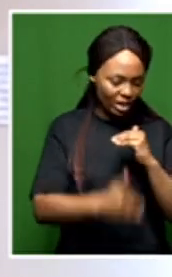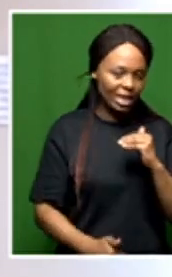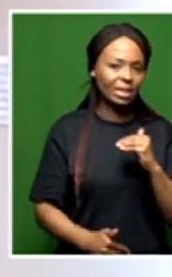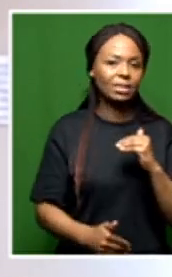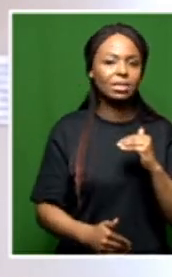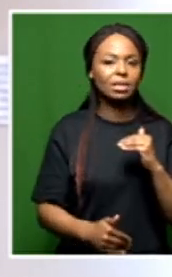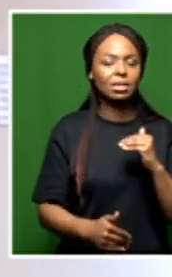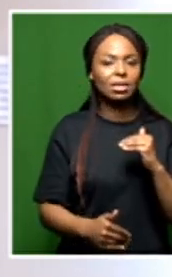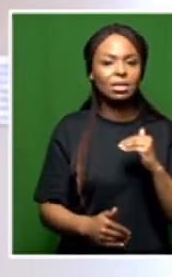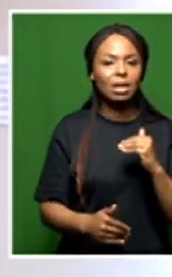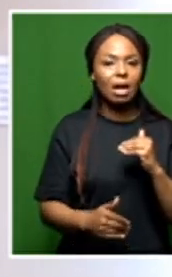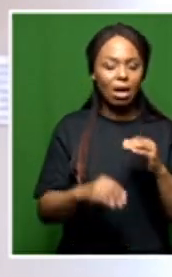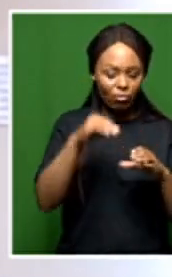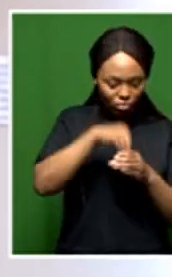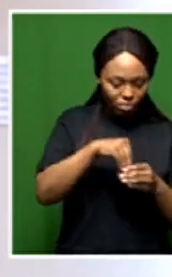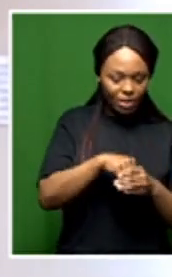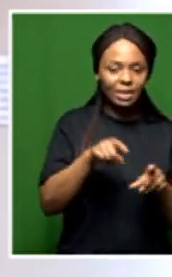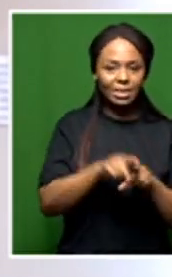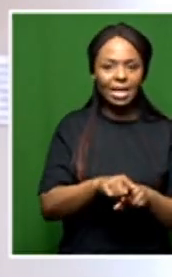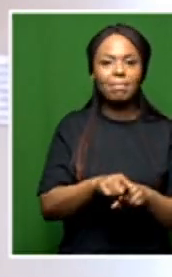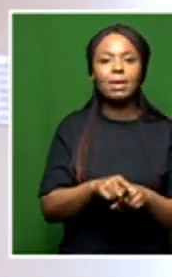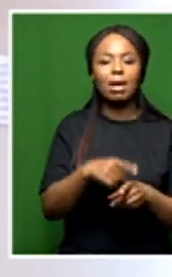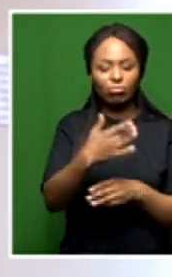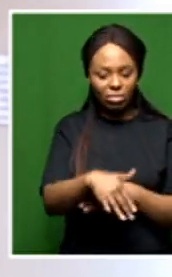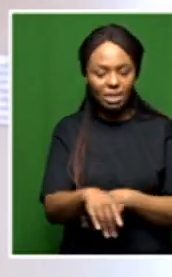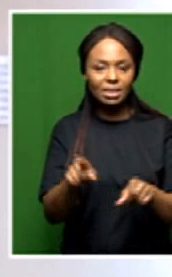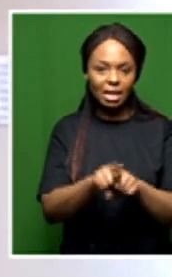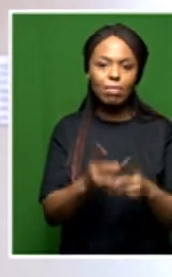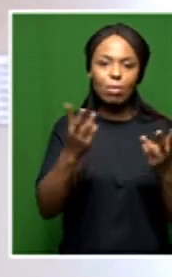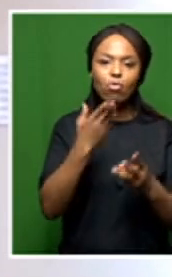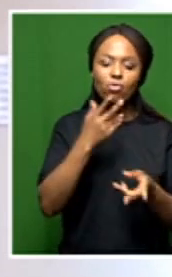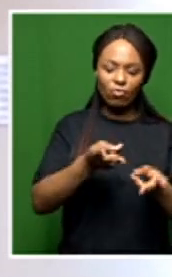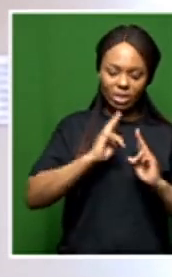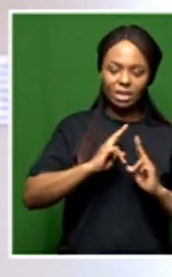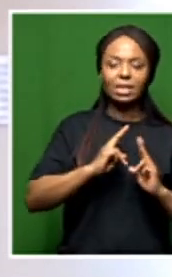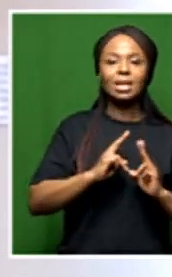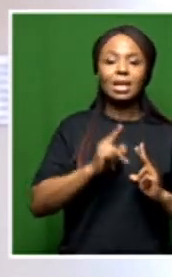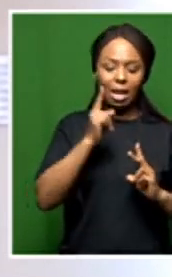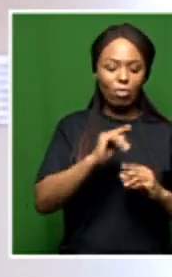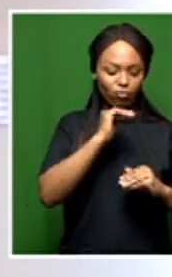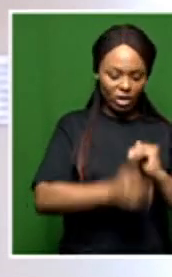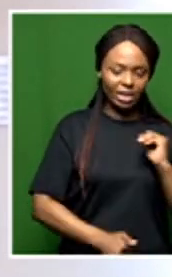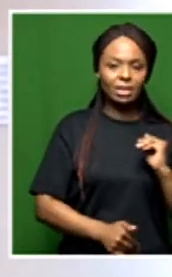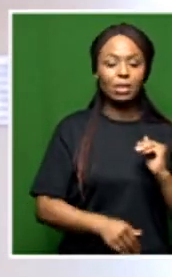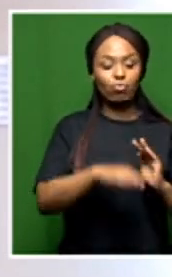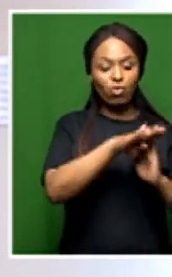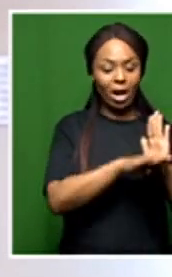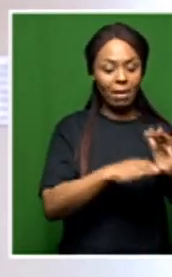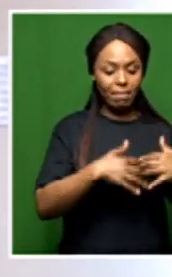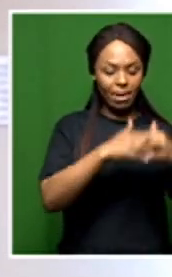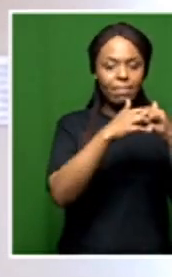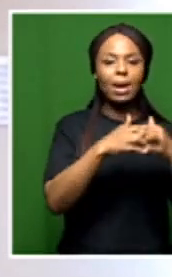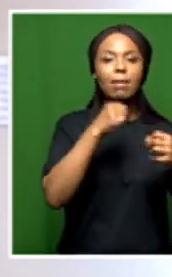not only fauna and flora, but visitors in all our parks around the country. So the purpose of this program was to ensure that we